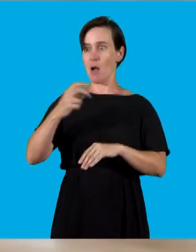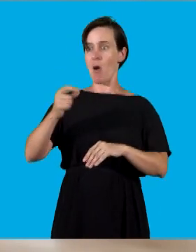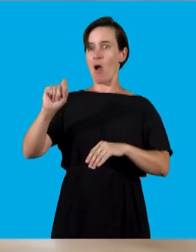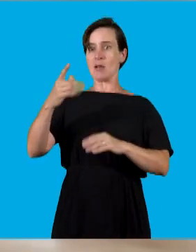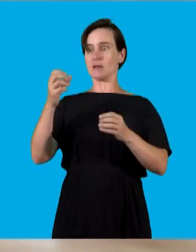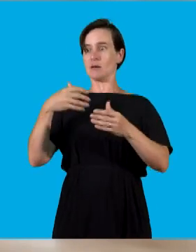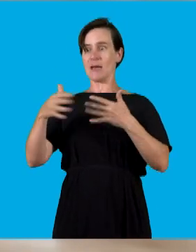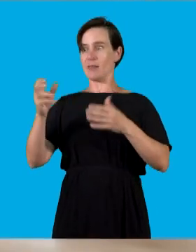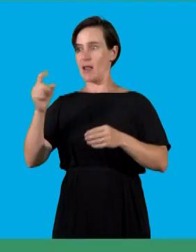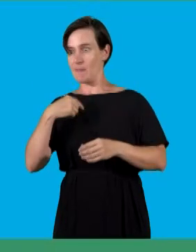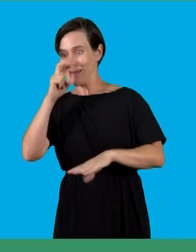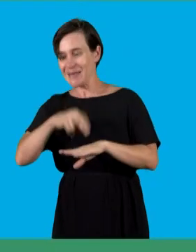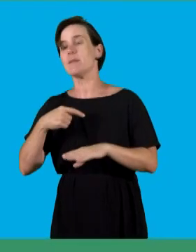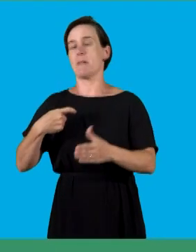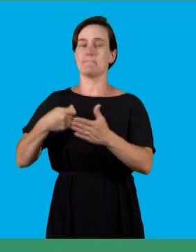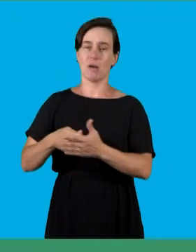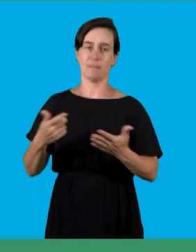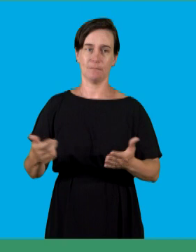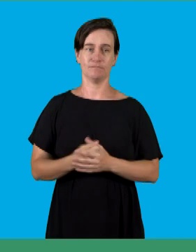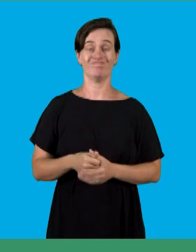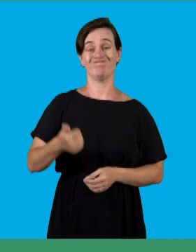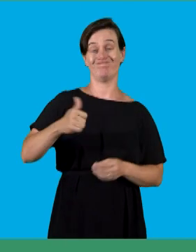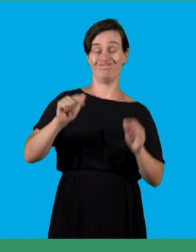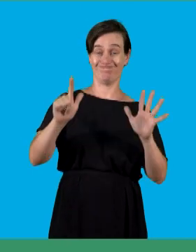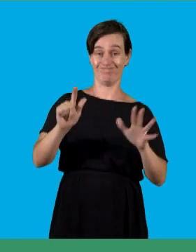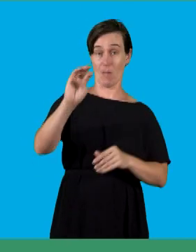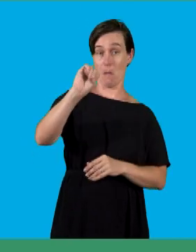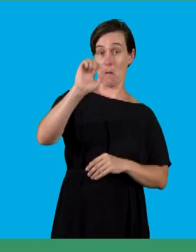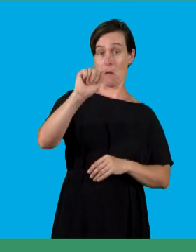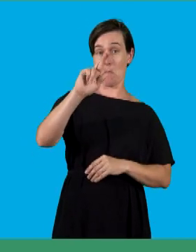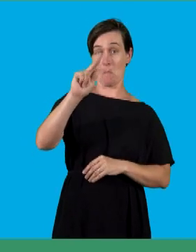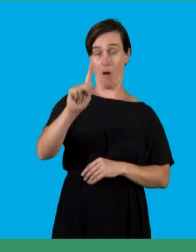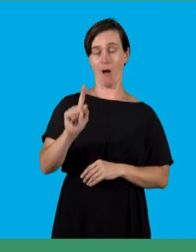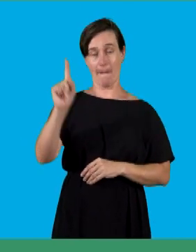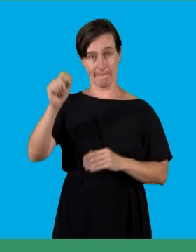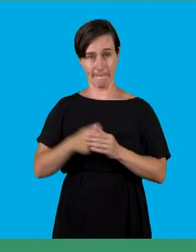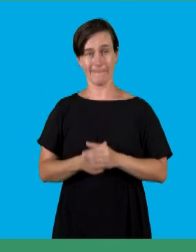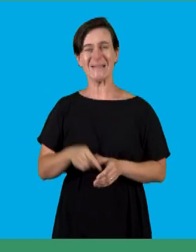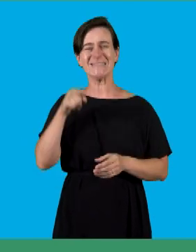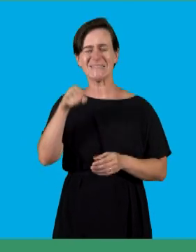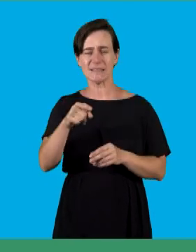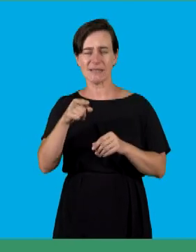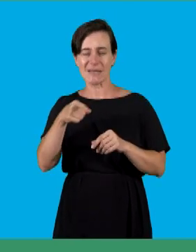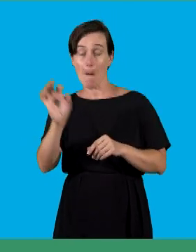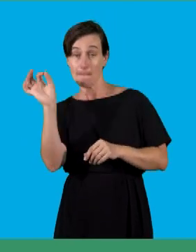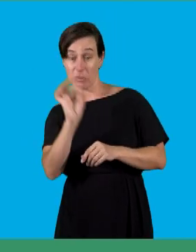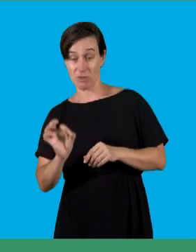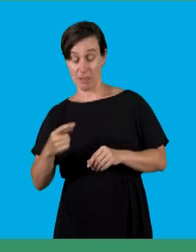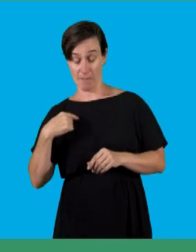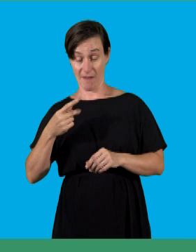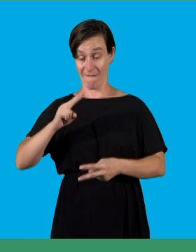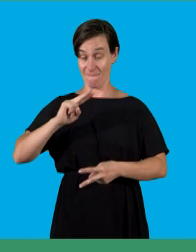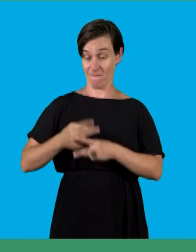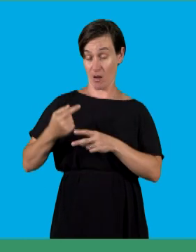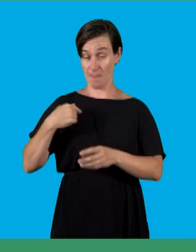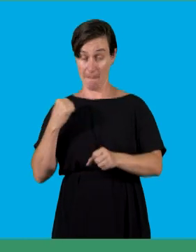them arises. We then have what we call a markup, which is a percentage that is added to